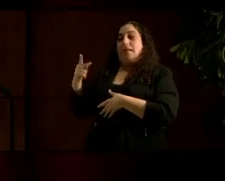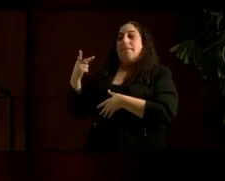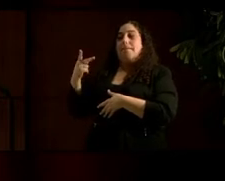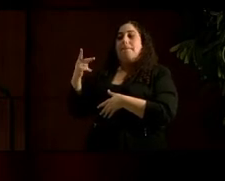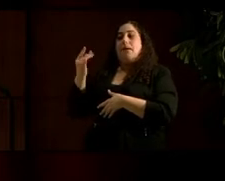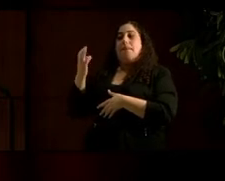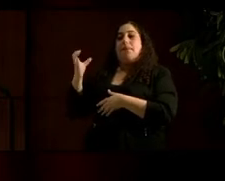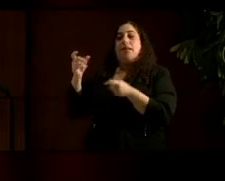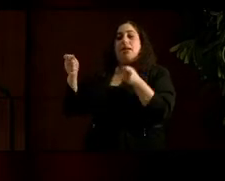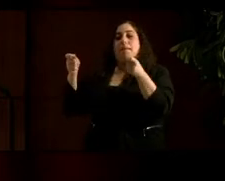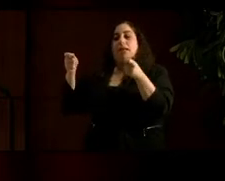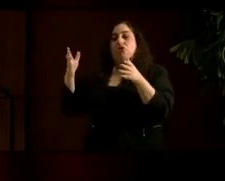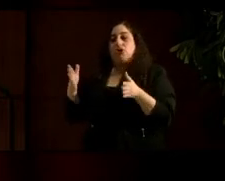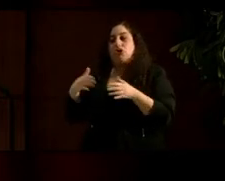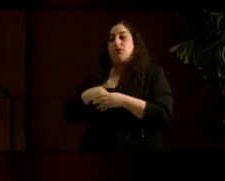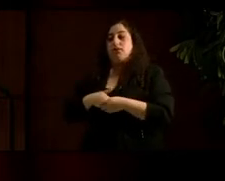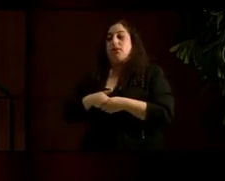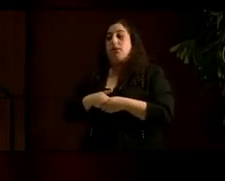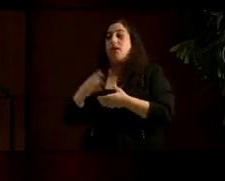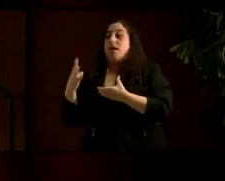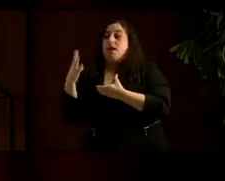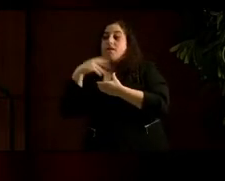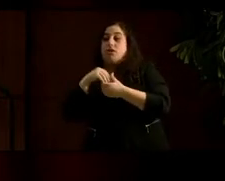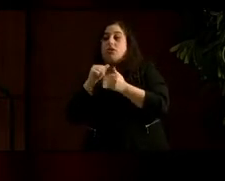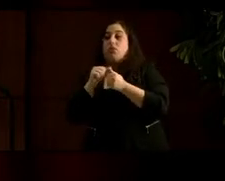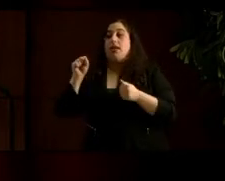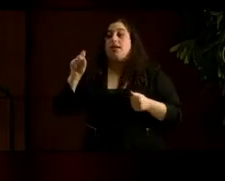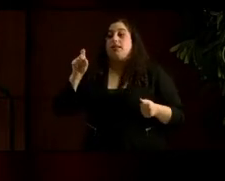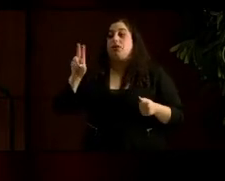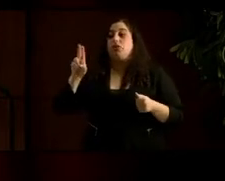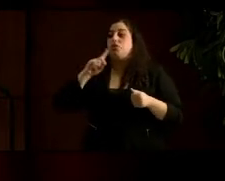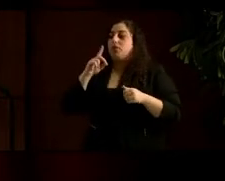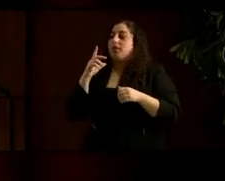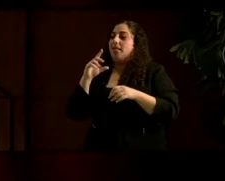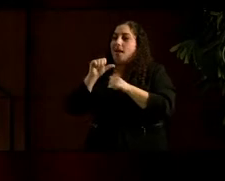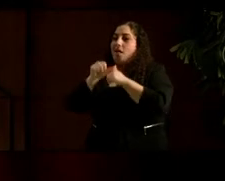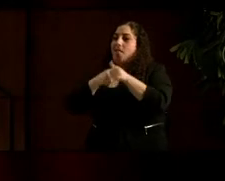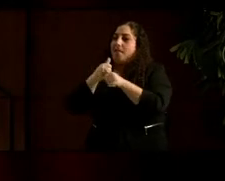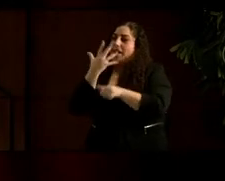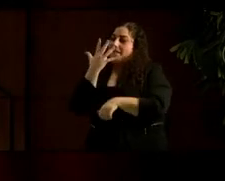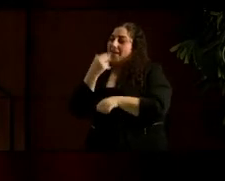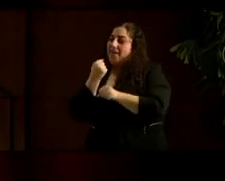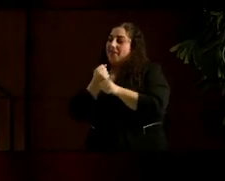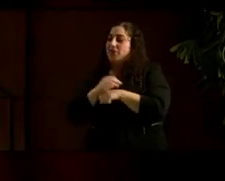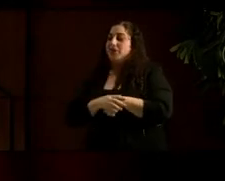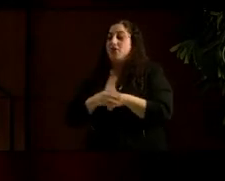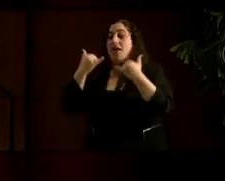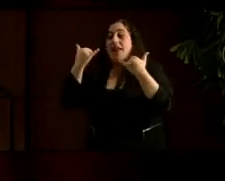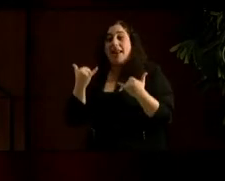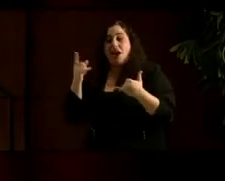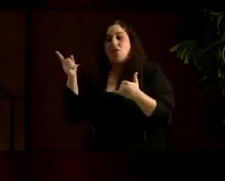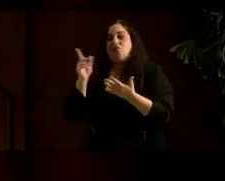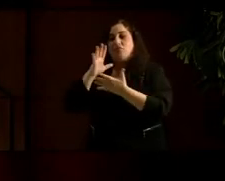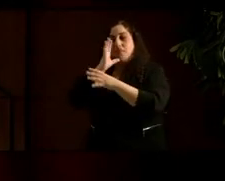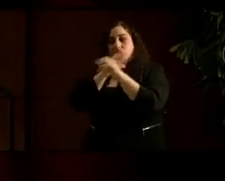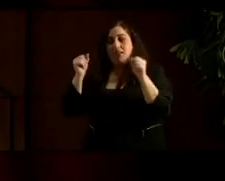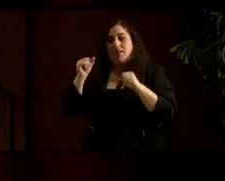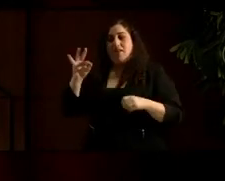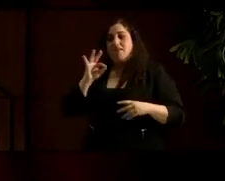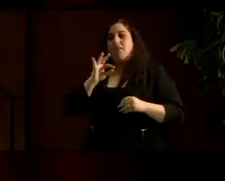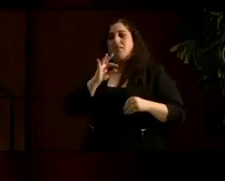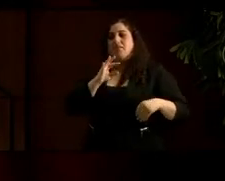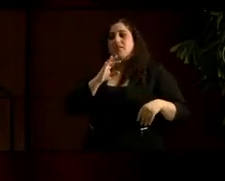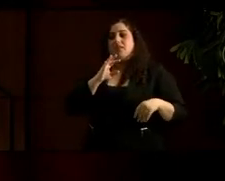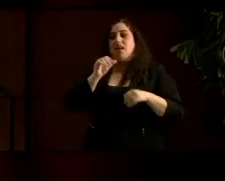involved with SDSU alumni for 5 years. She is the current president of the SDSU Alumni Board of Directors and is a board member of